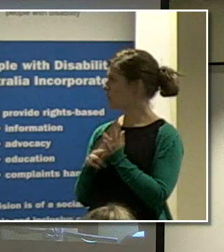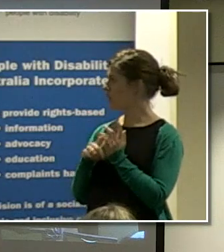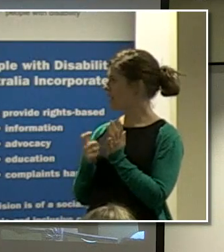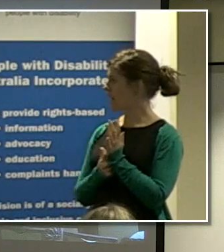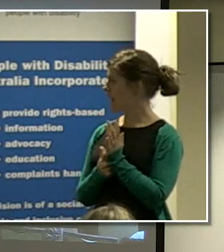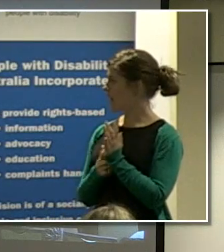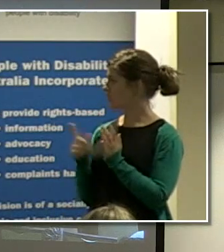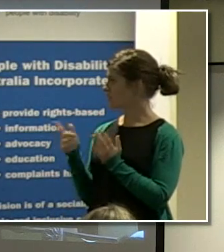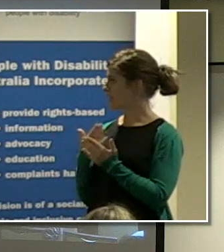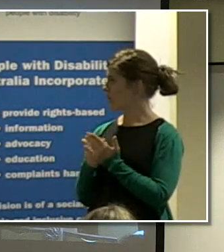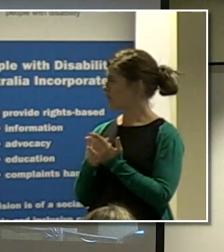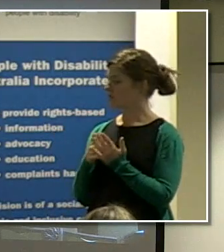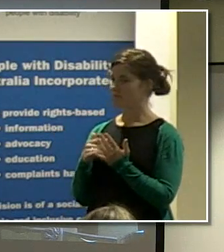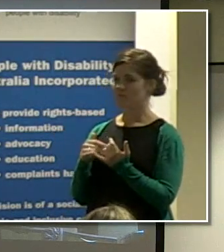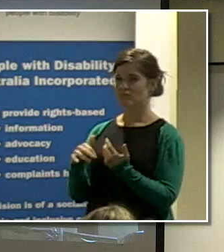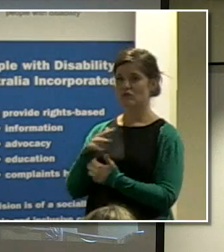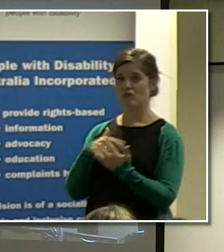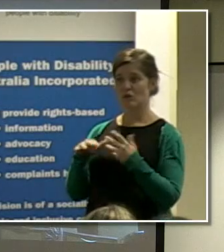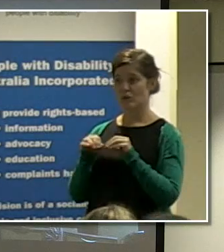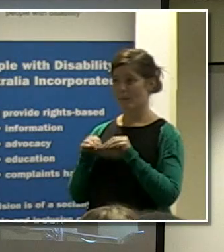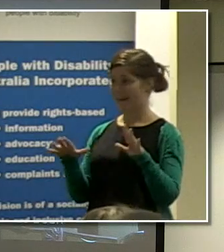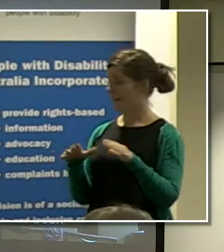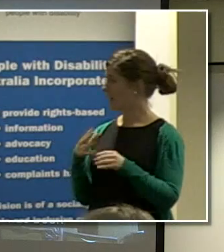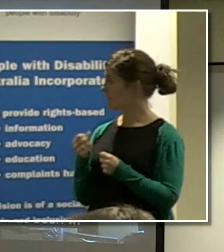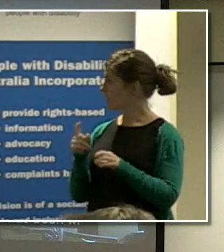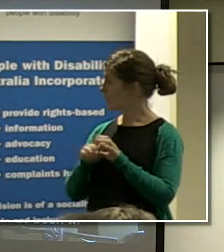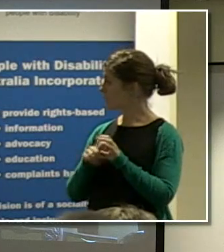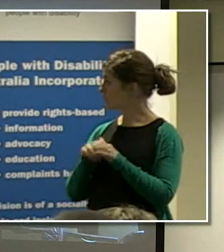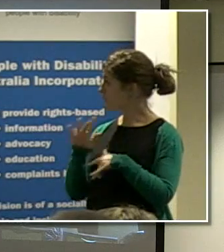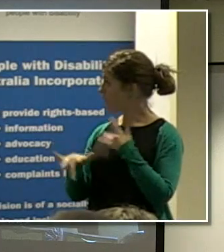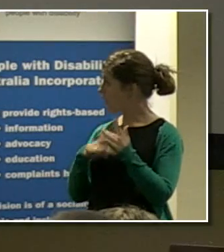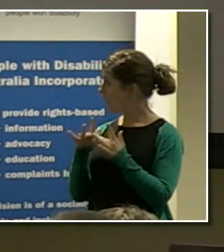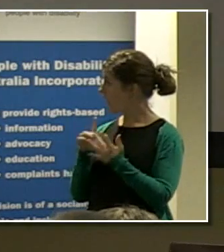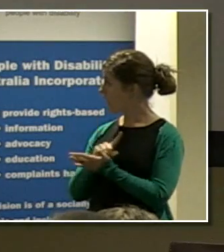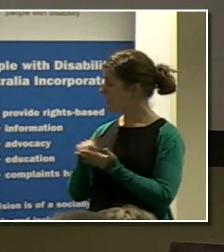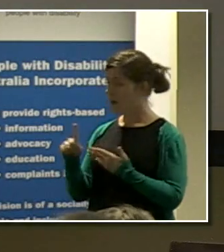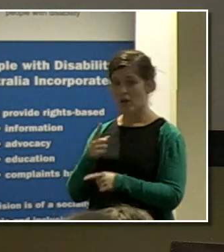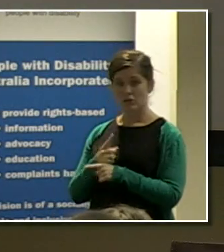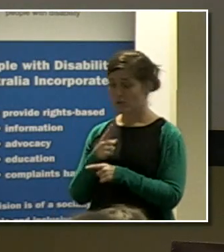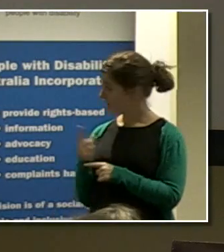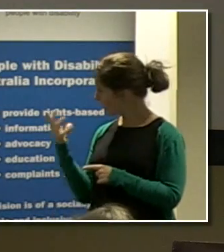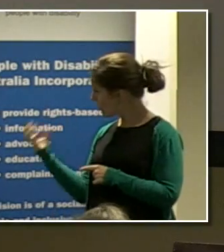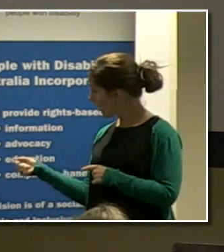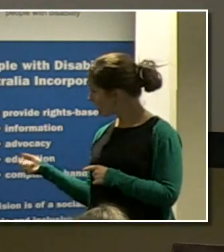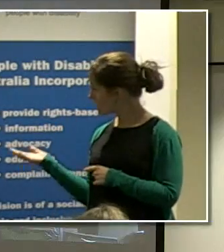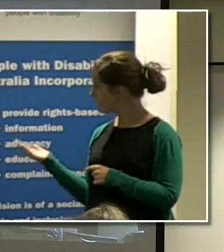media and collecting some questions online, I believe, while we've been talking. You got one for us?